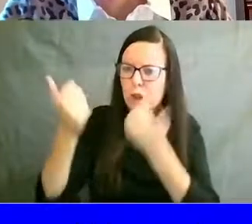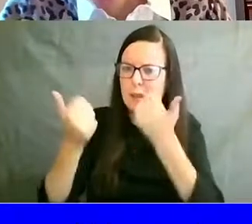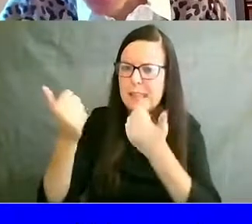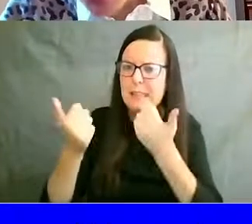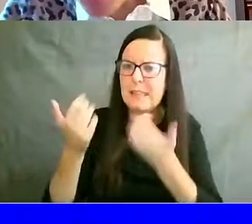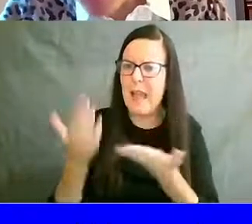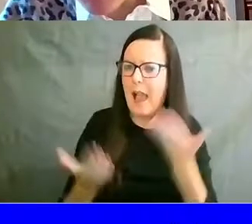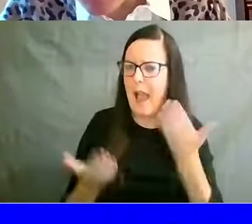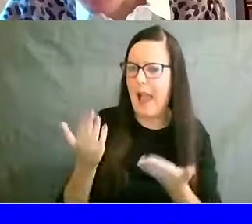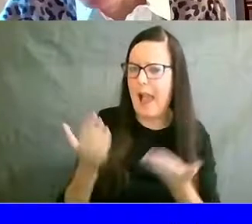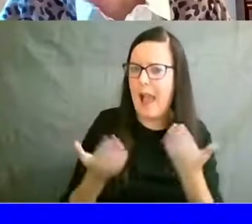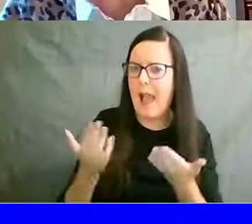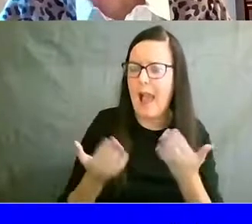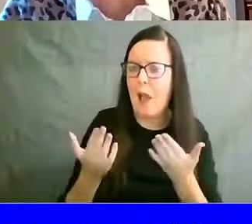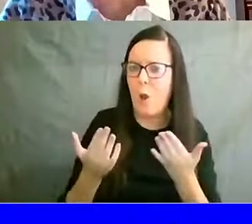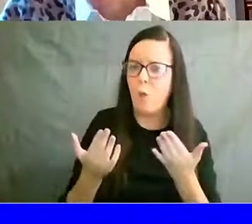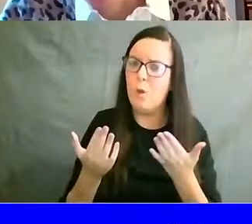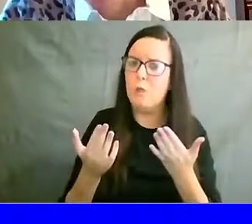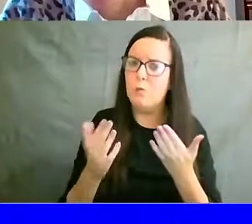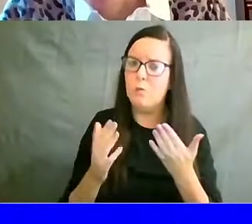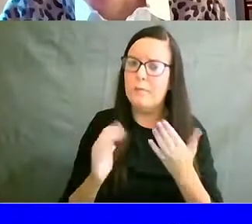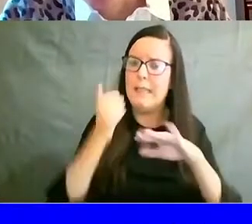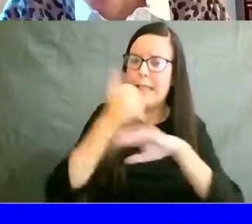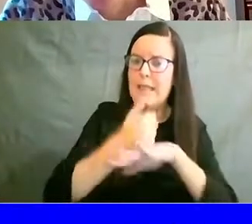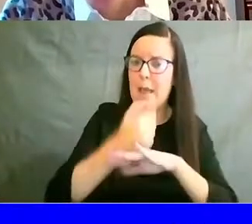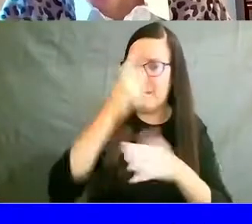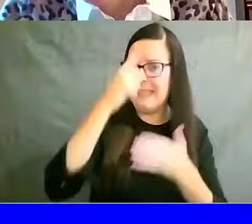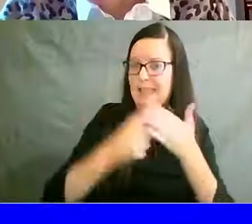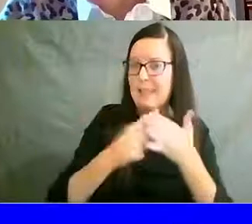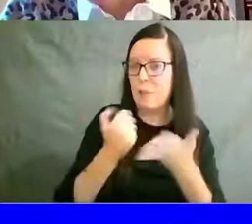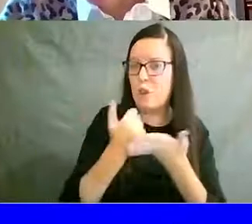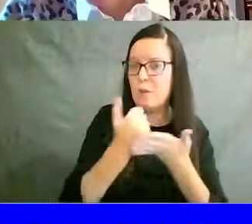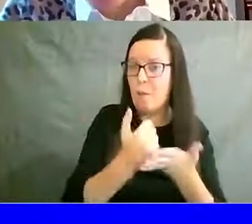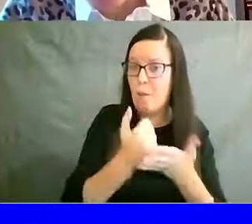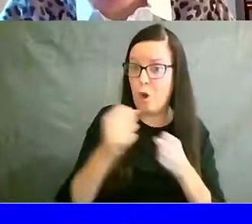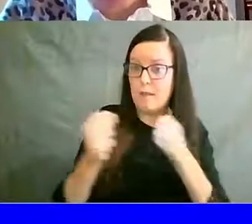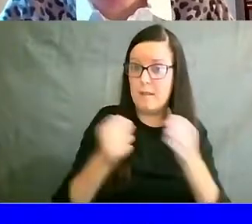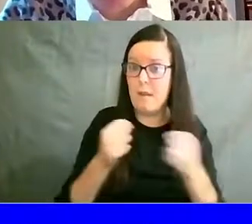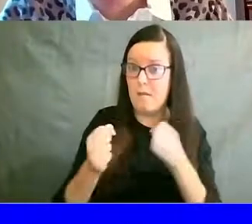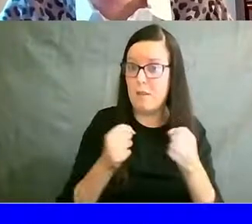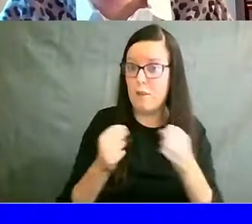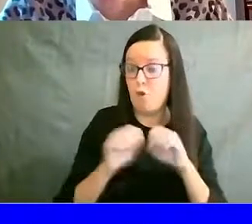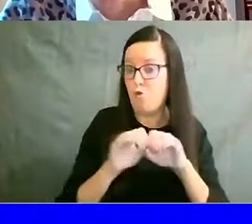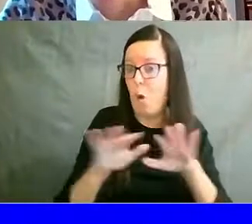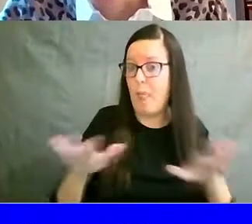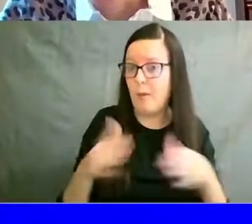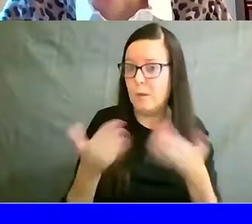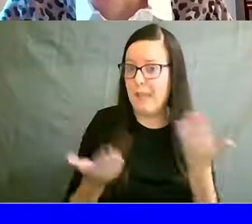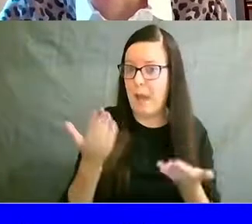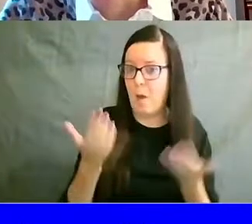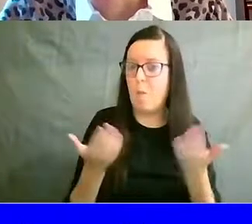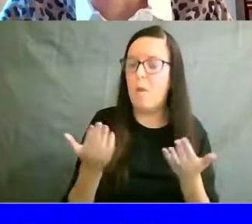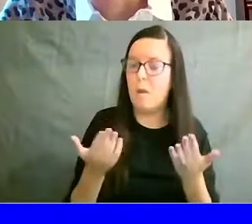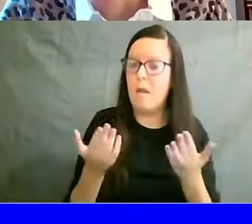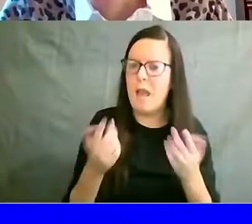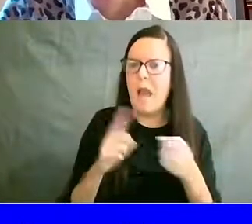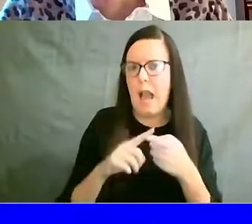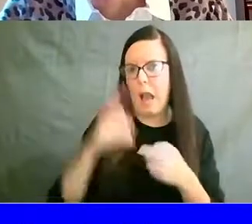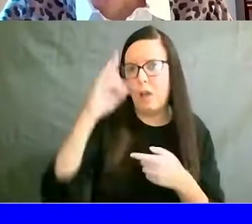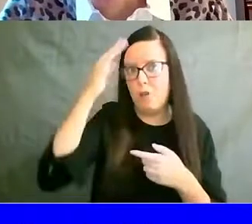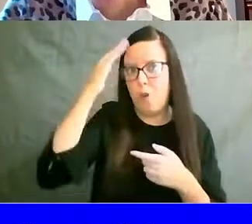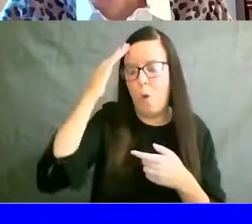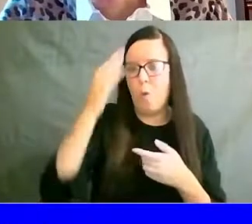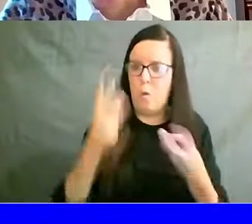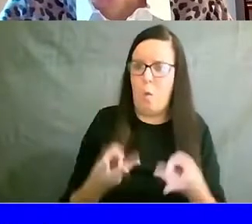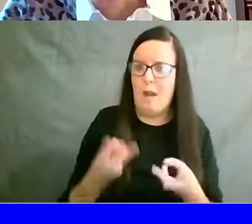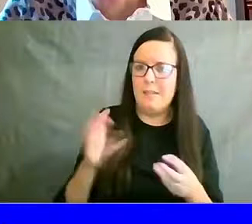the decision support service within a 24-month timeline. I know everyone, including ourselves, would like that to be faster, and that was considered realistic. So